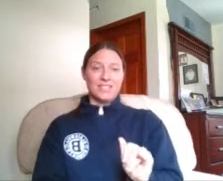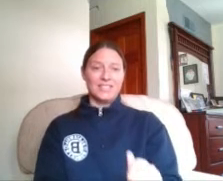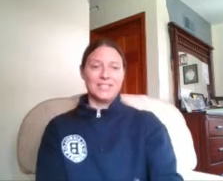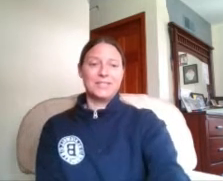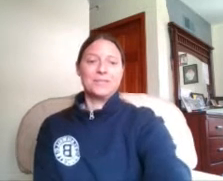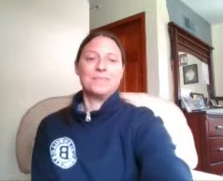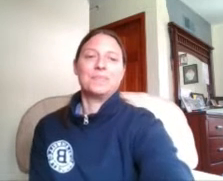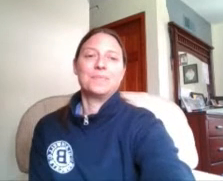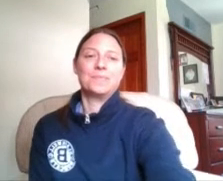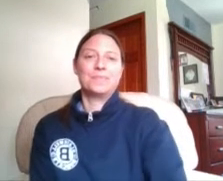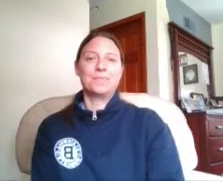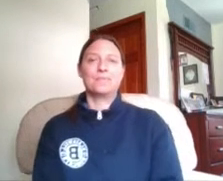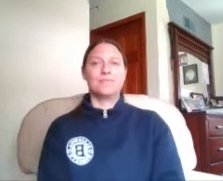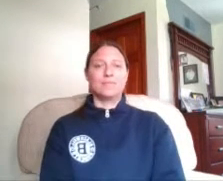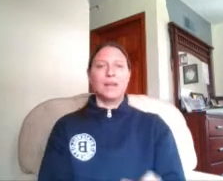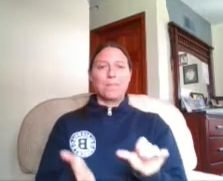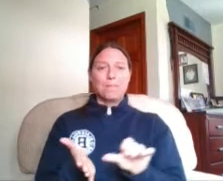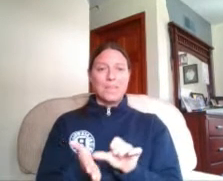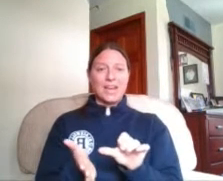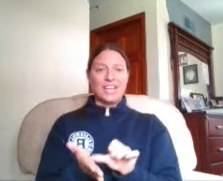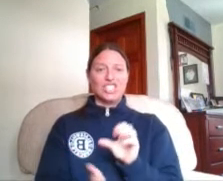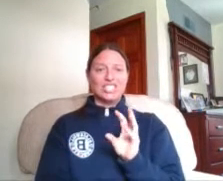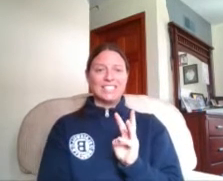Now moving on to page 662,